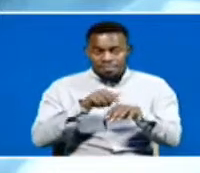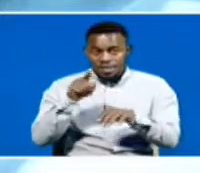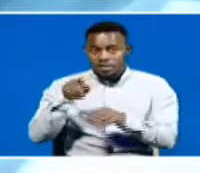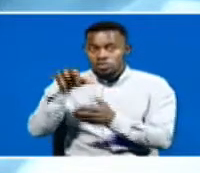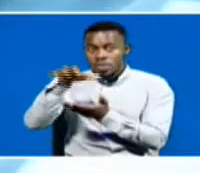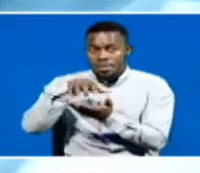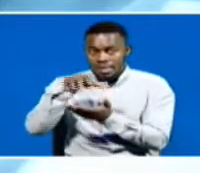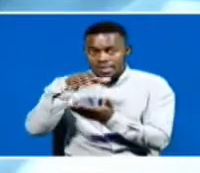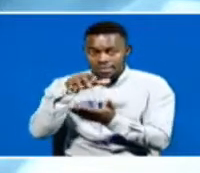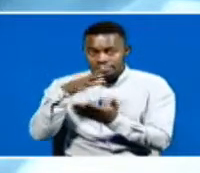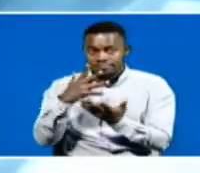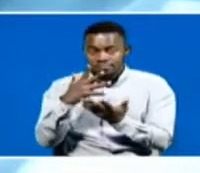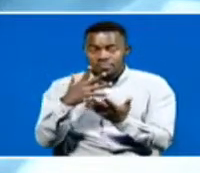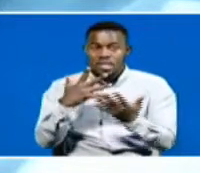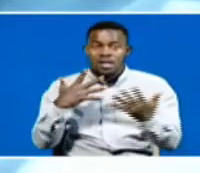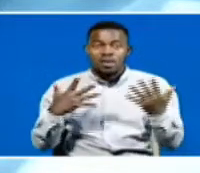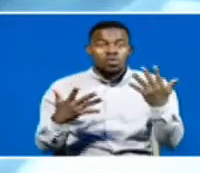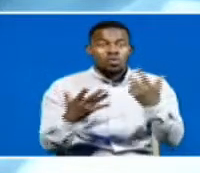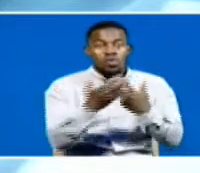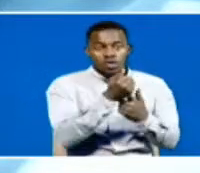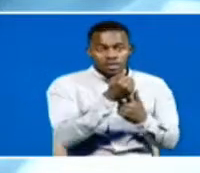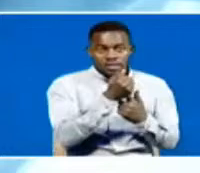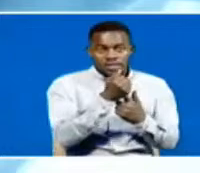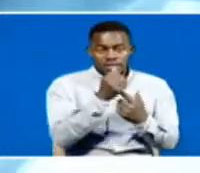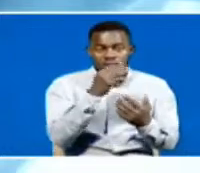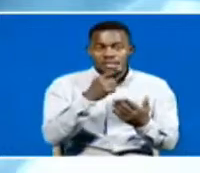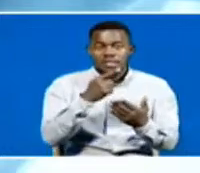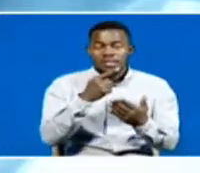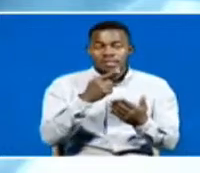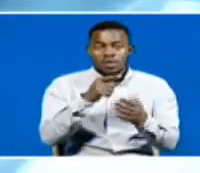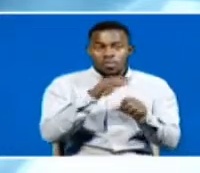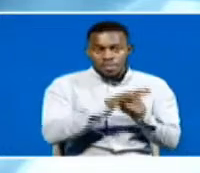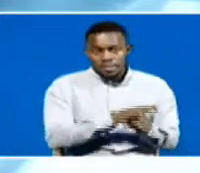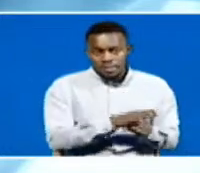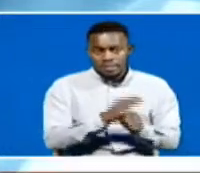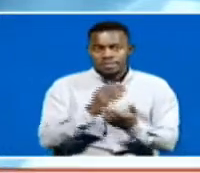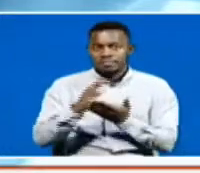caught in the crosshairs. Here's Jasmine Morani with a report.